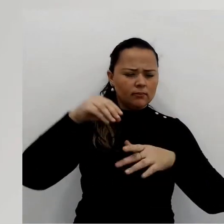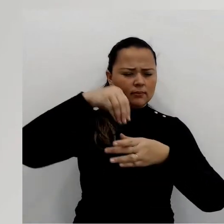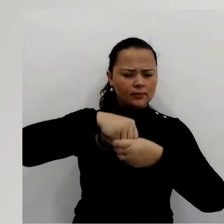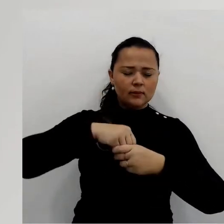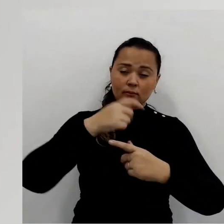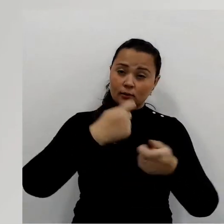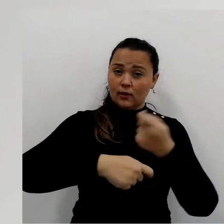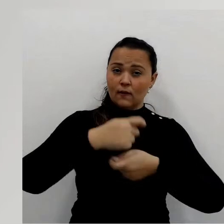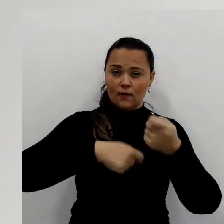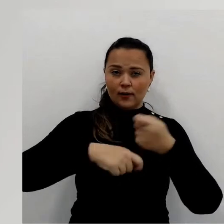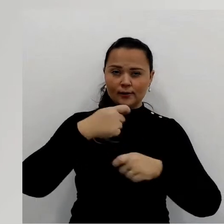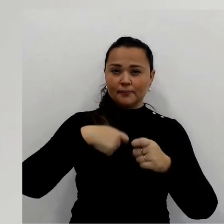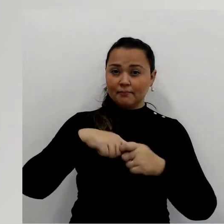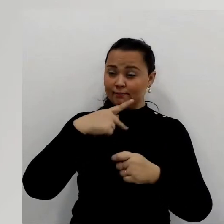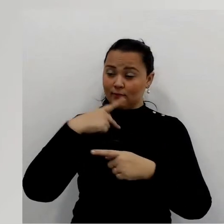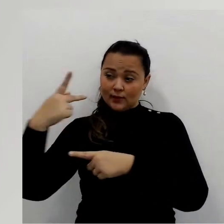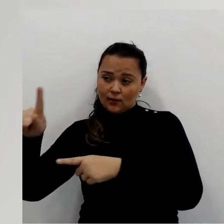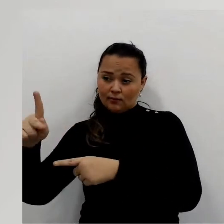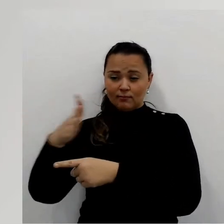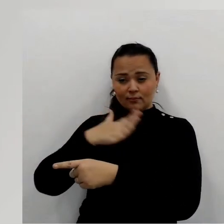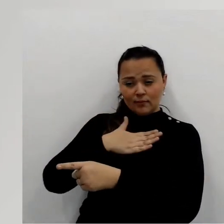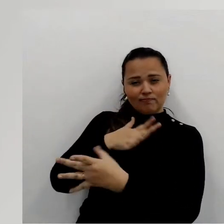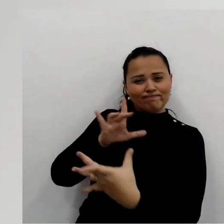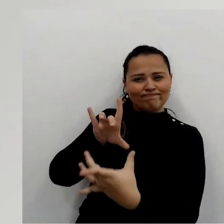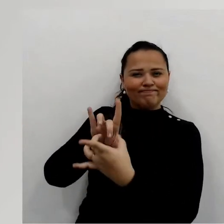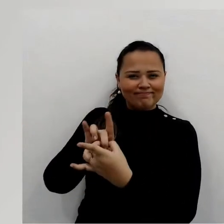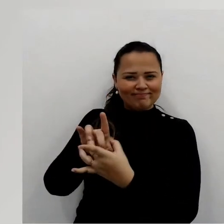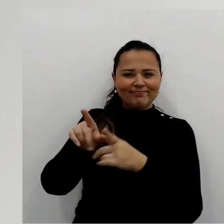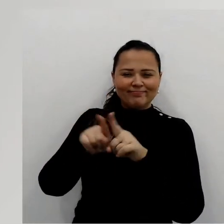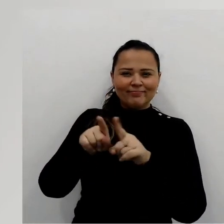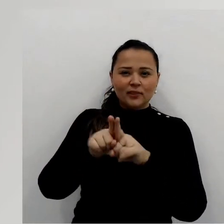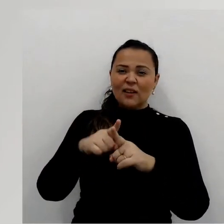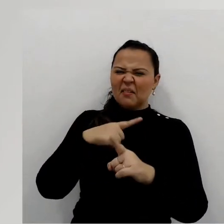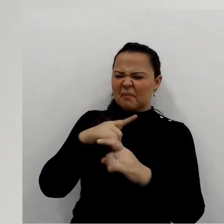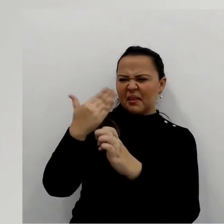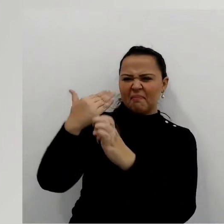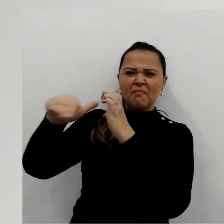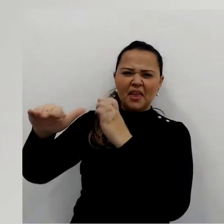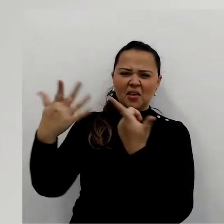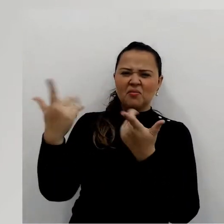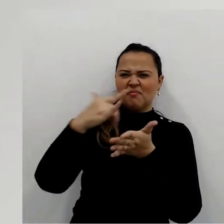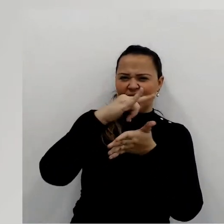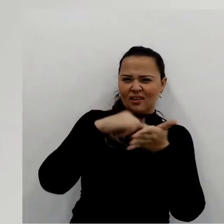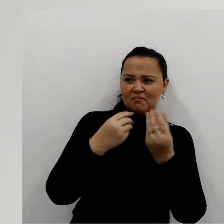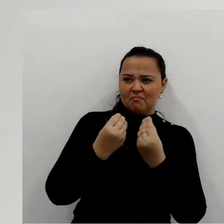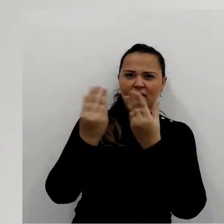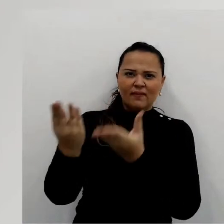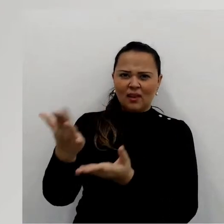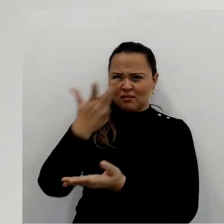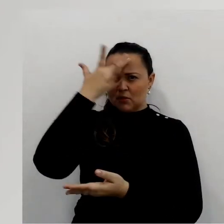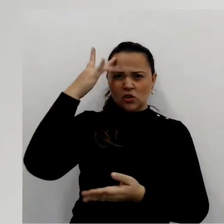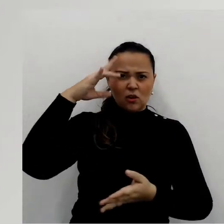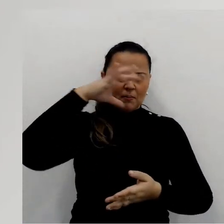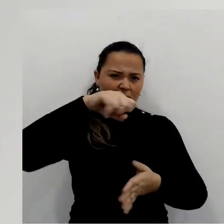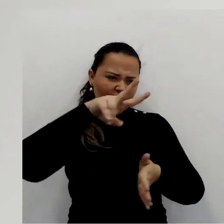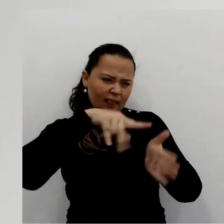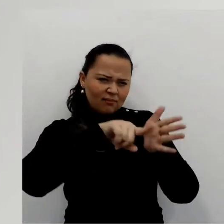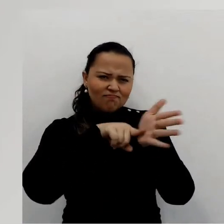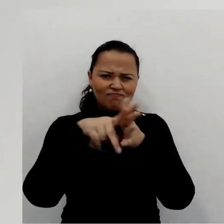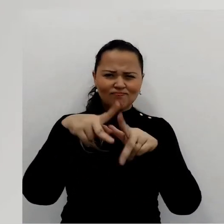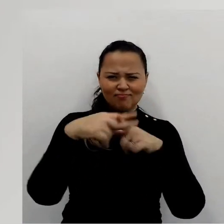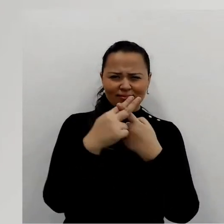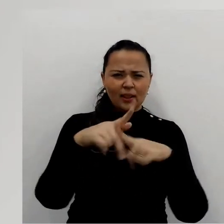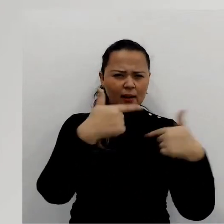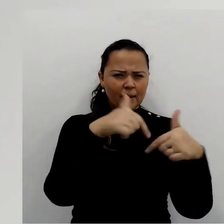then instead of them sending you an email and a file and then somebody picking it up and touching it and fixing it and working with it, you can begin